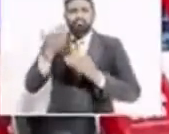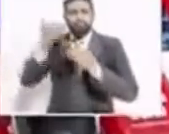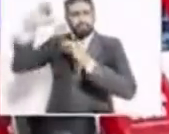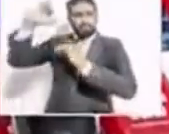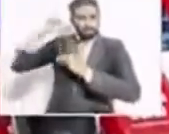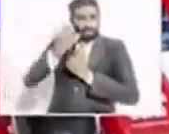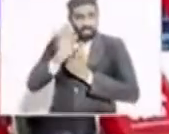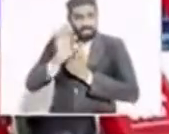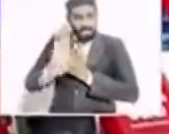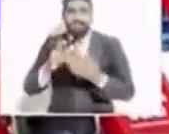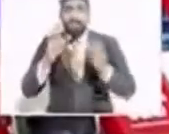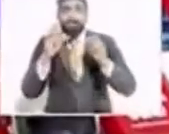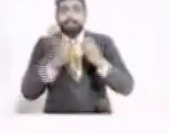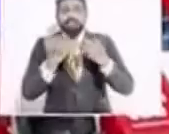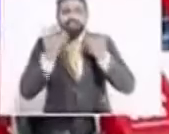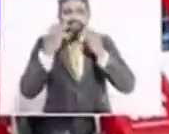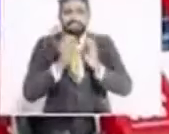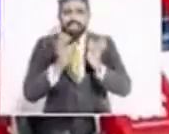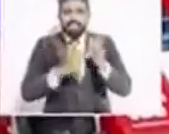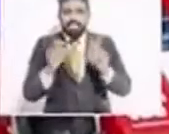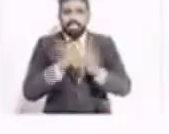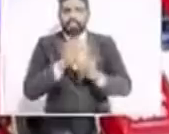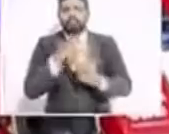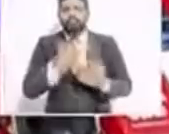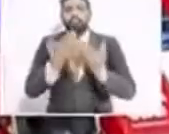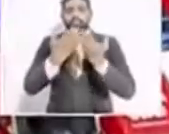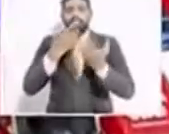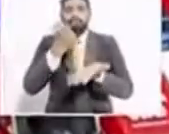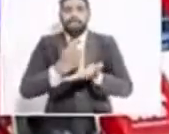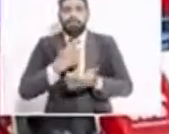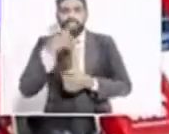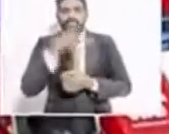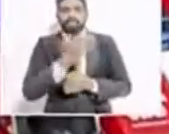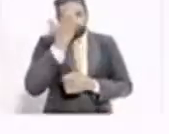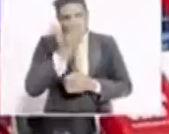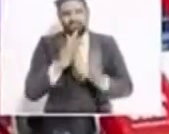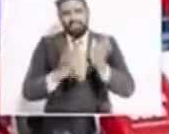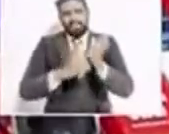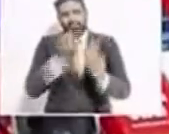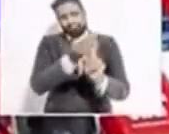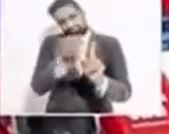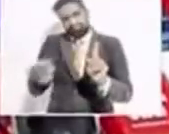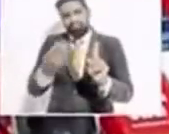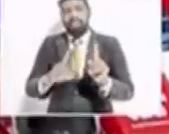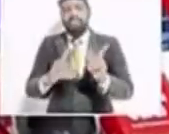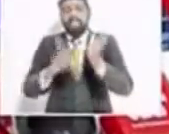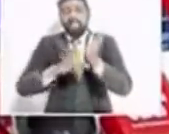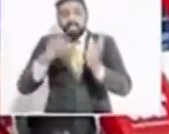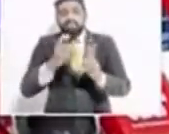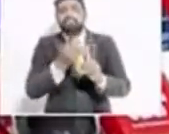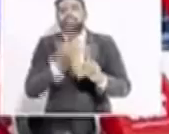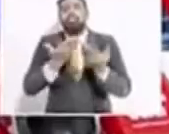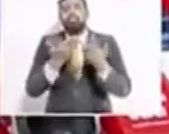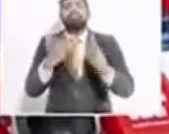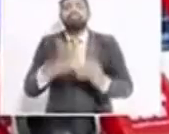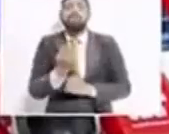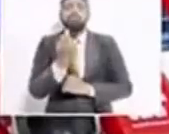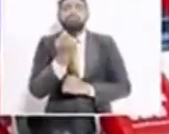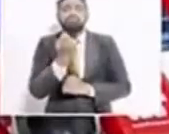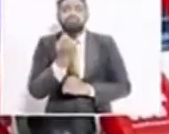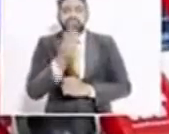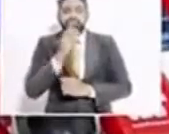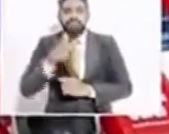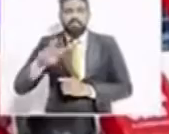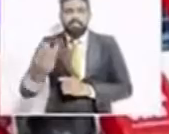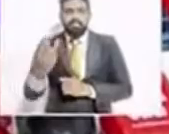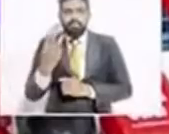minister, instructed the banks to honor their letters of credit. They have opened letters of credit for these businessmen at 203 rupees for a dollar